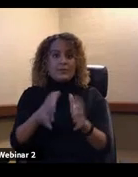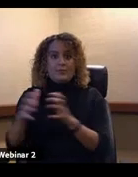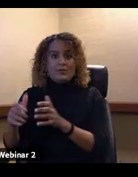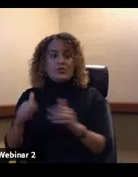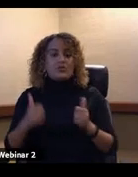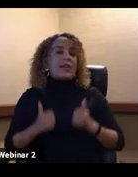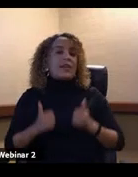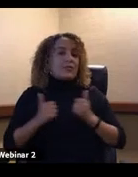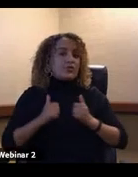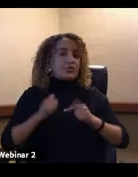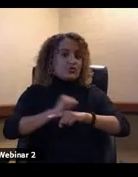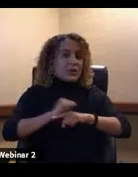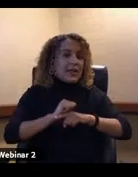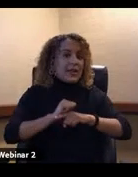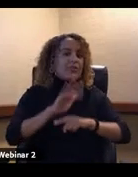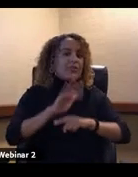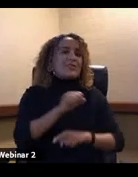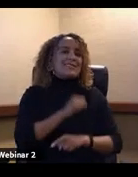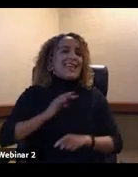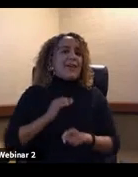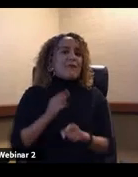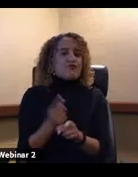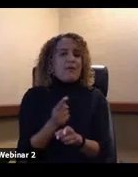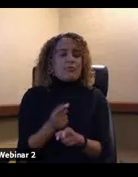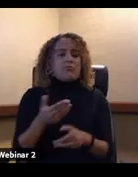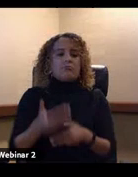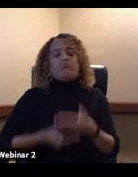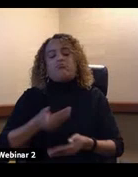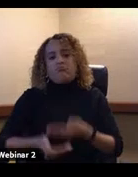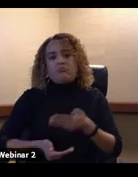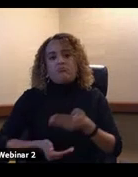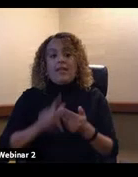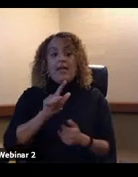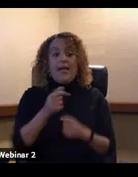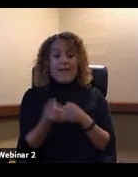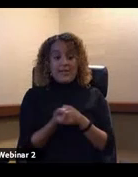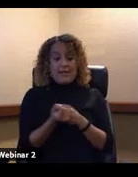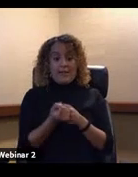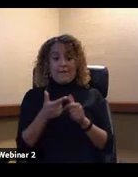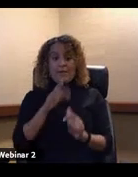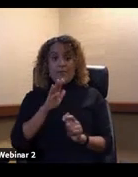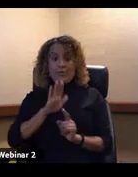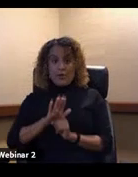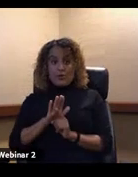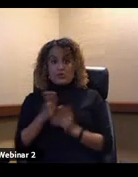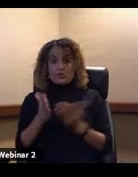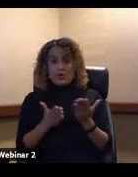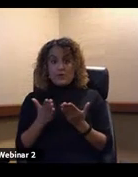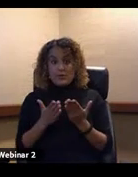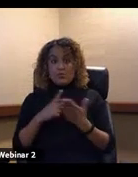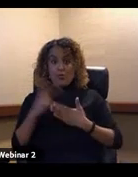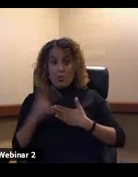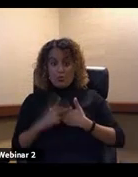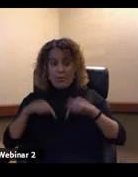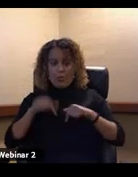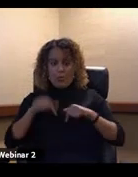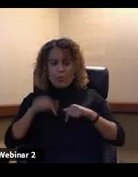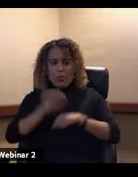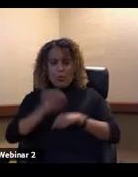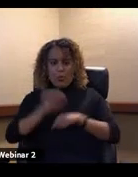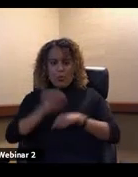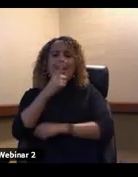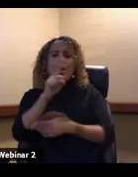service providers and trained their staff regularly. An advocate from that LGBT victim service program